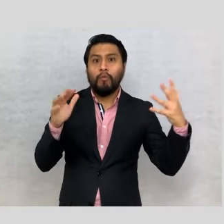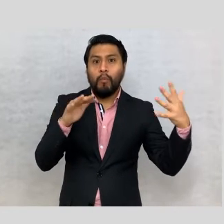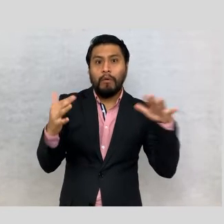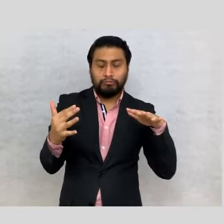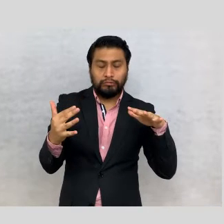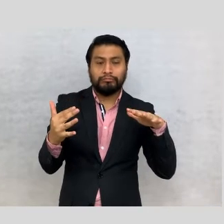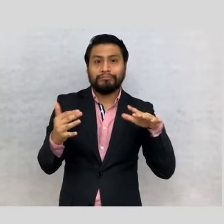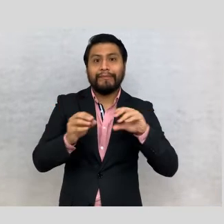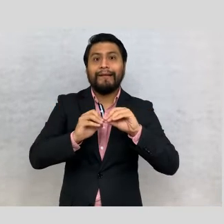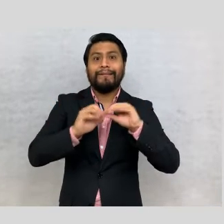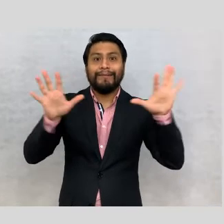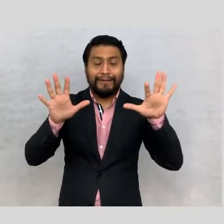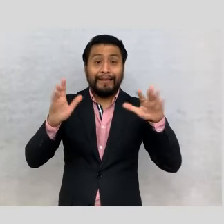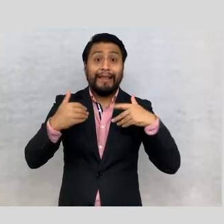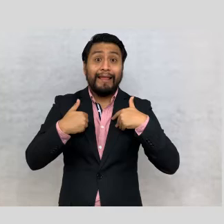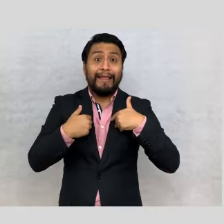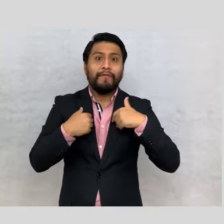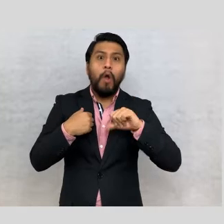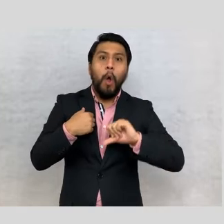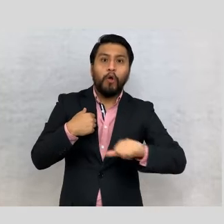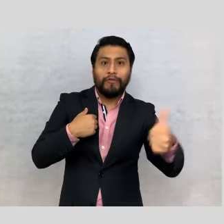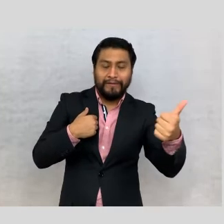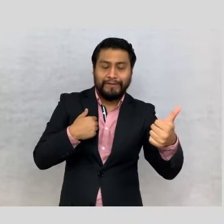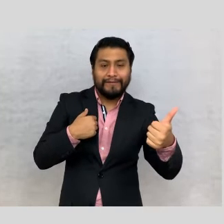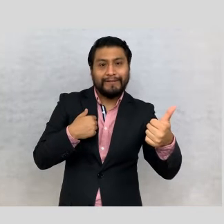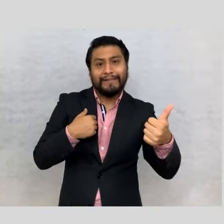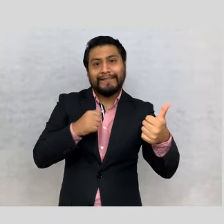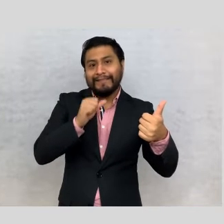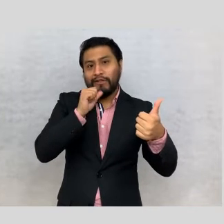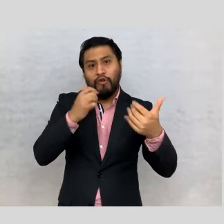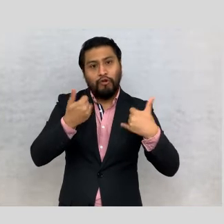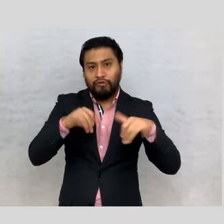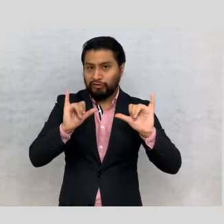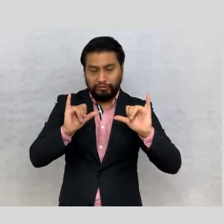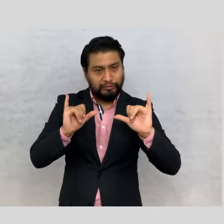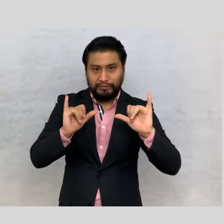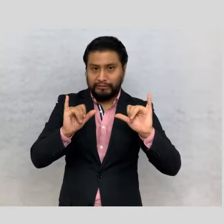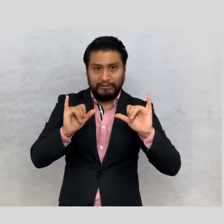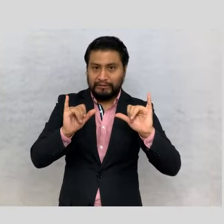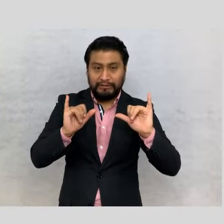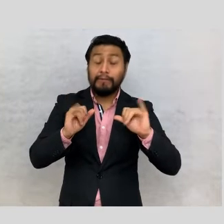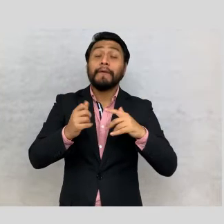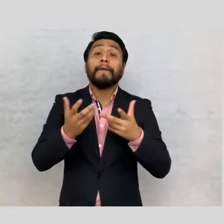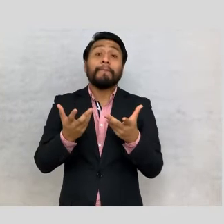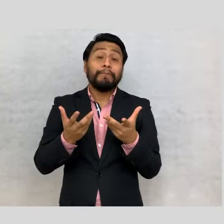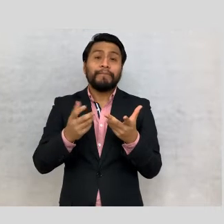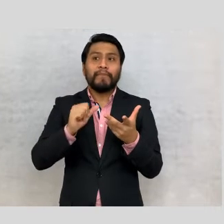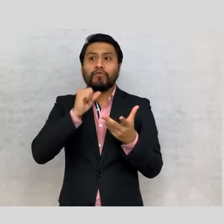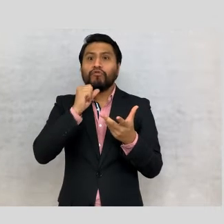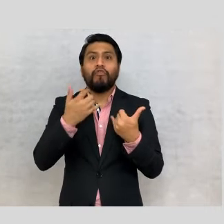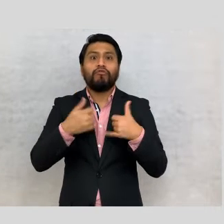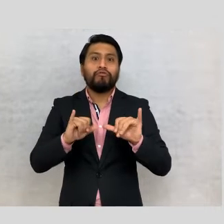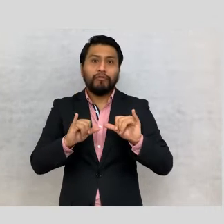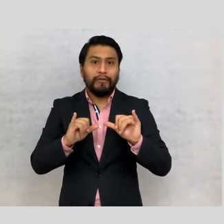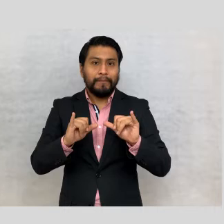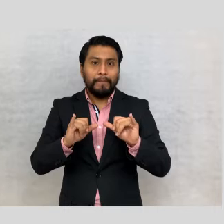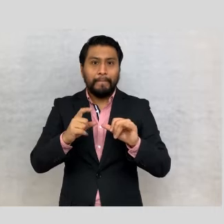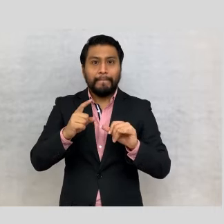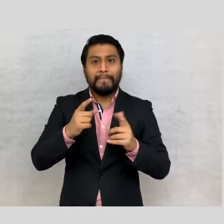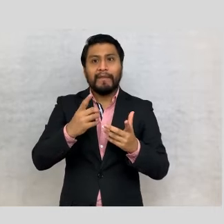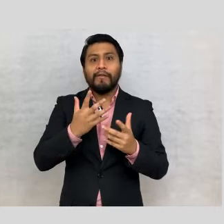the other in this case was no longer the Jew and was no longer the